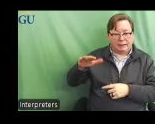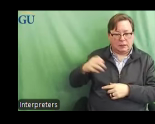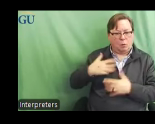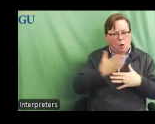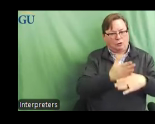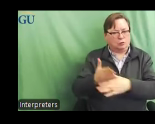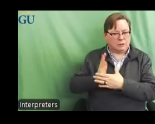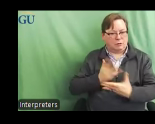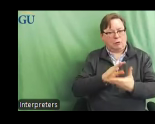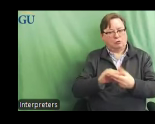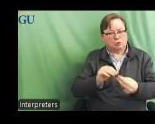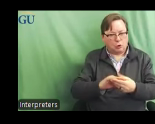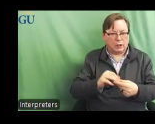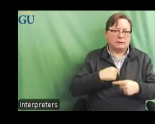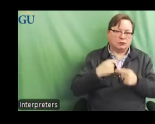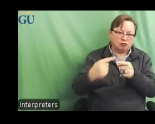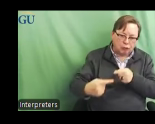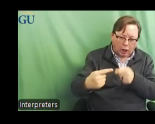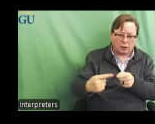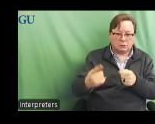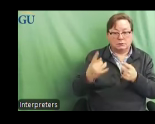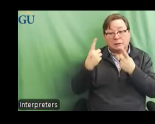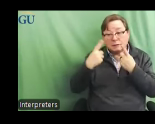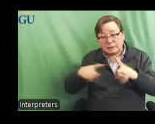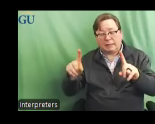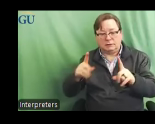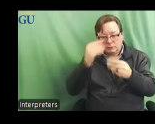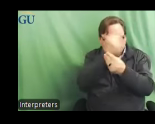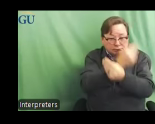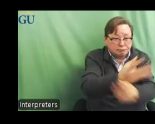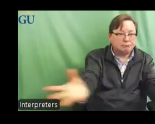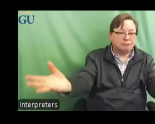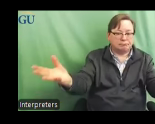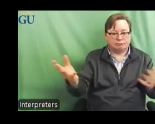with others. And that also led me